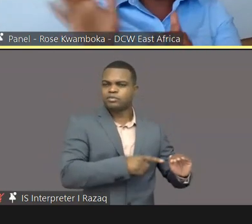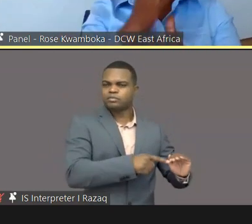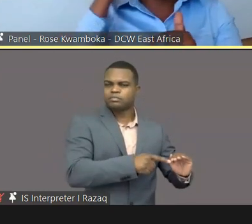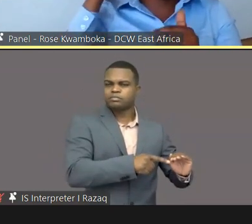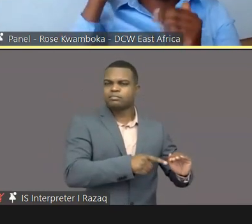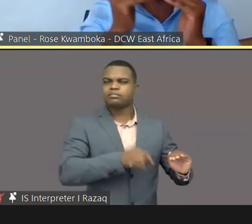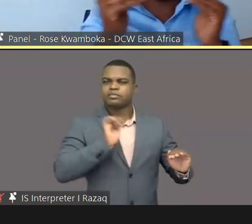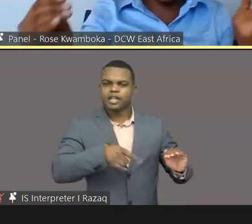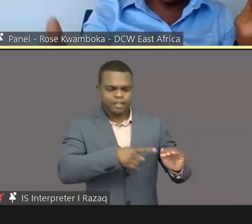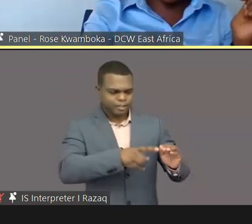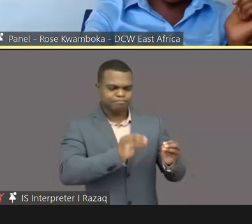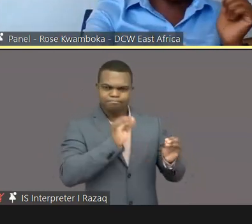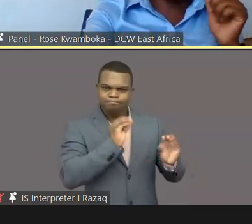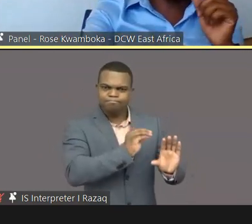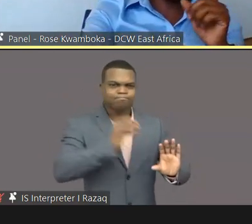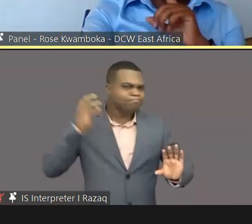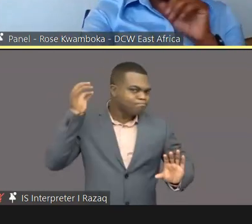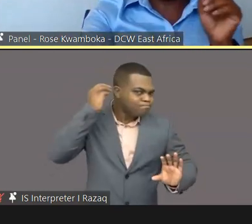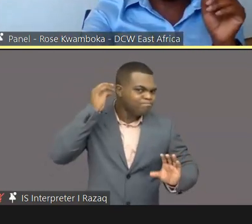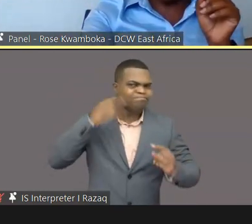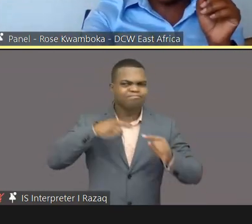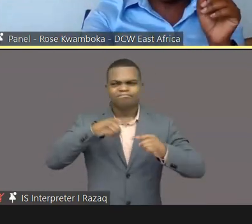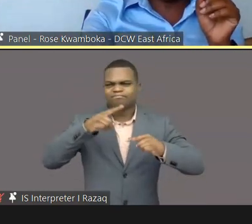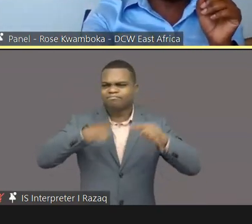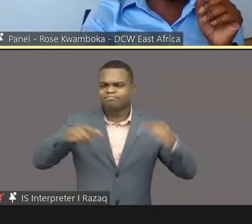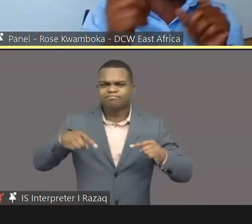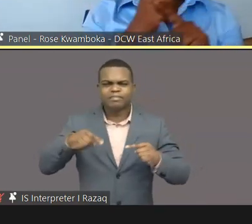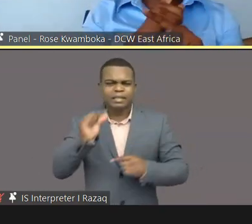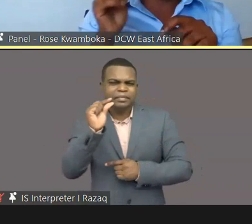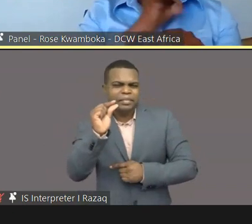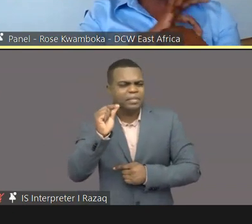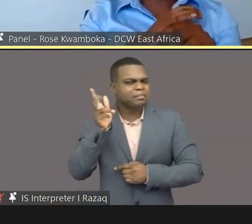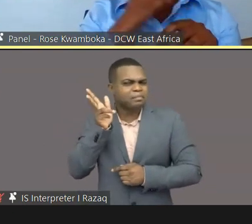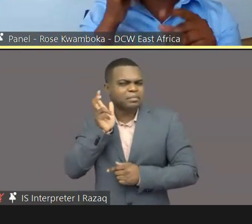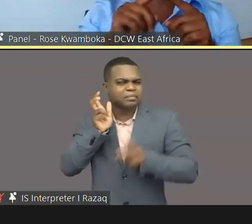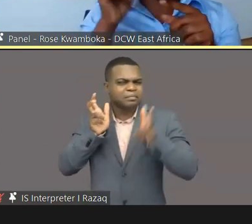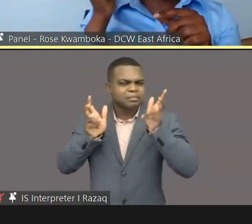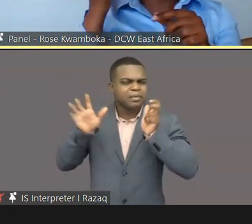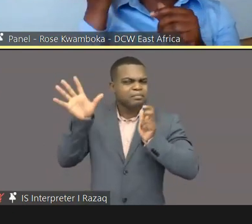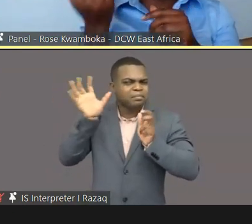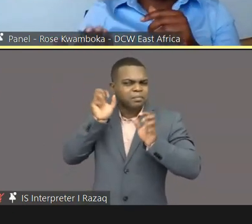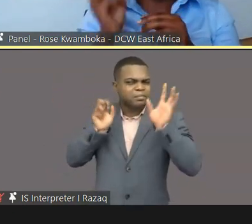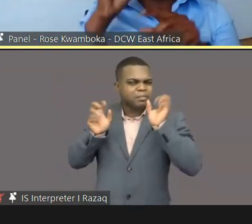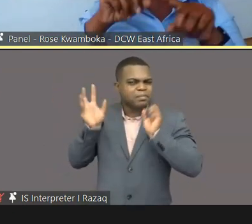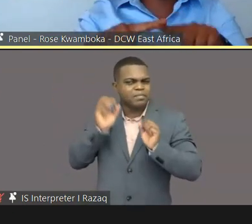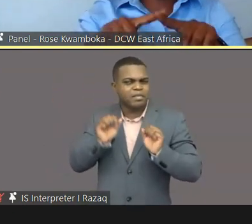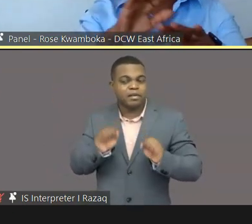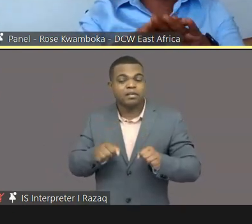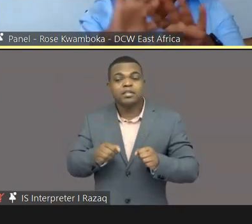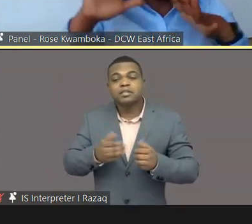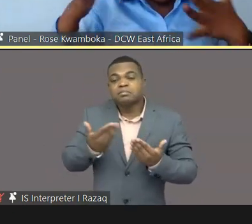same level with their hearing peers. However, the benefits of